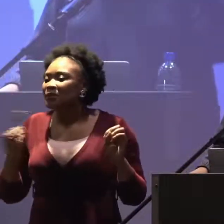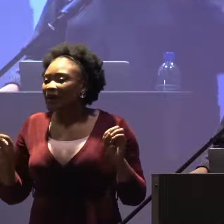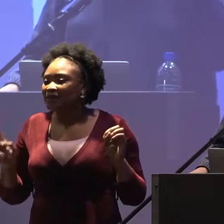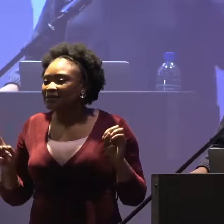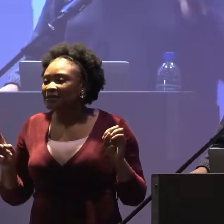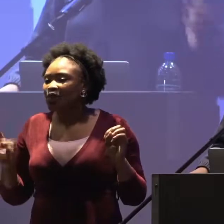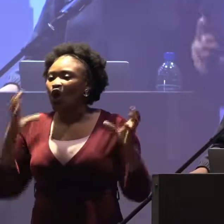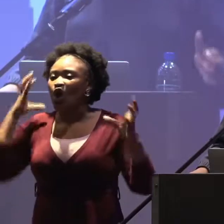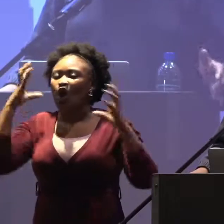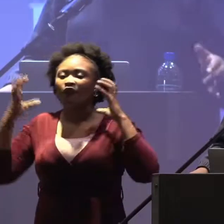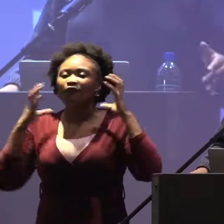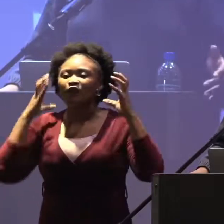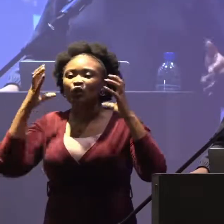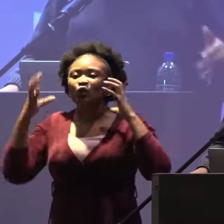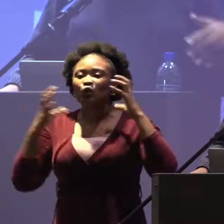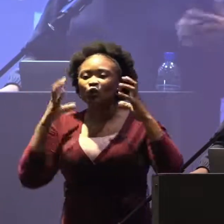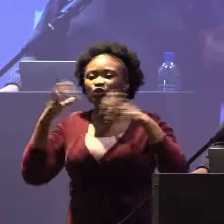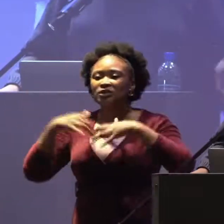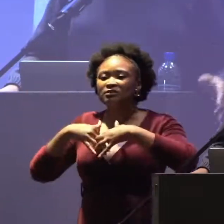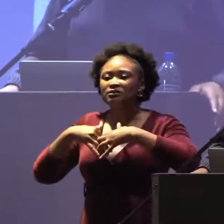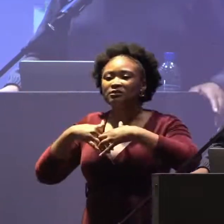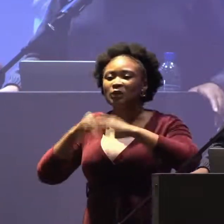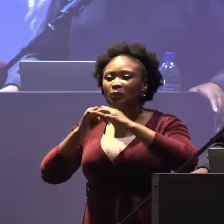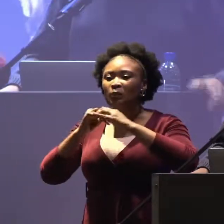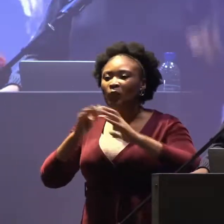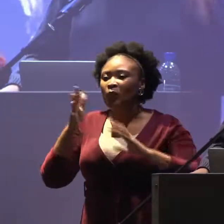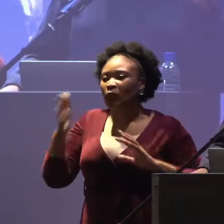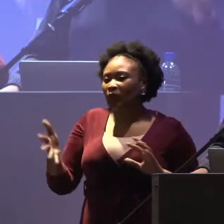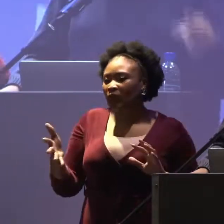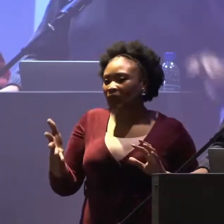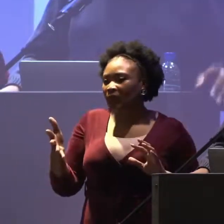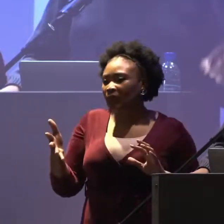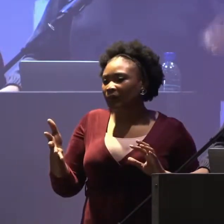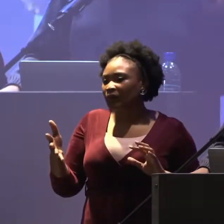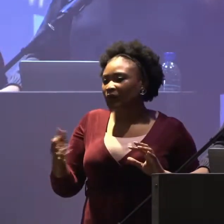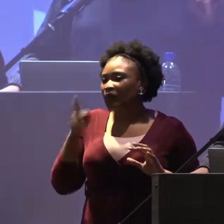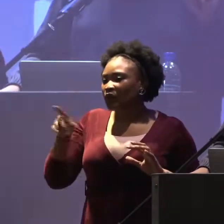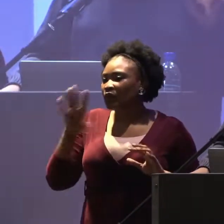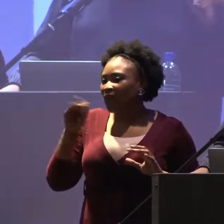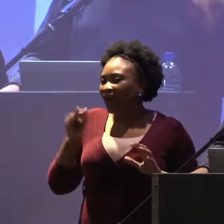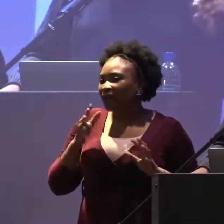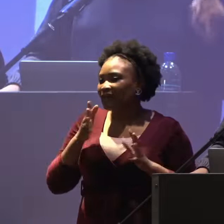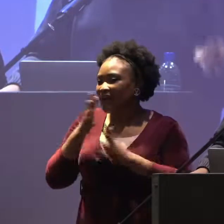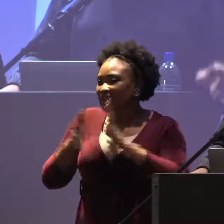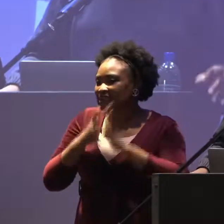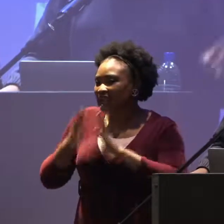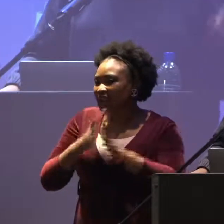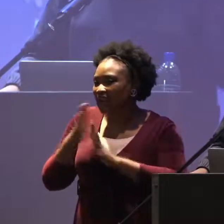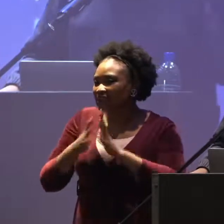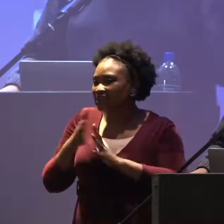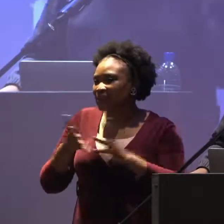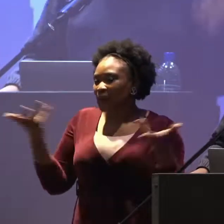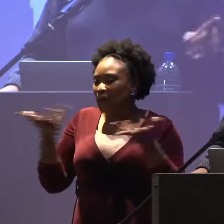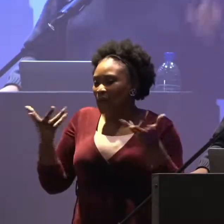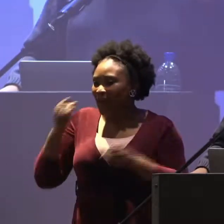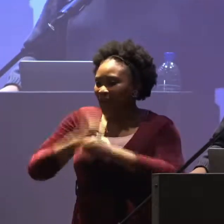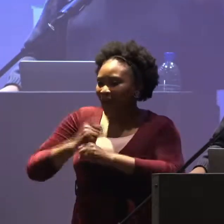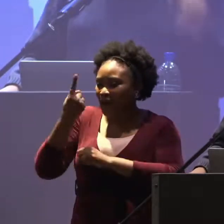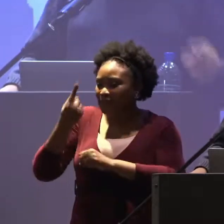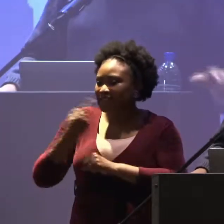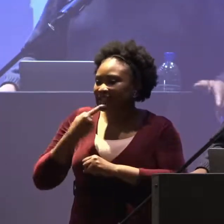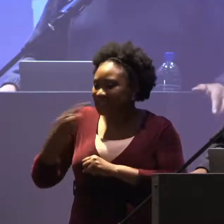of confusion that will. You still have a signpost in Gauteng pointing you